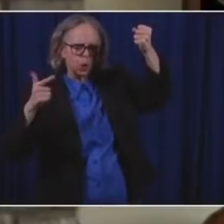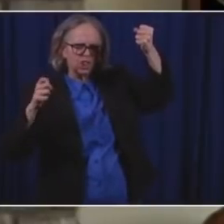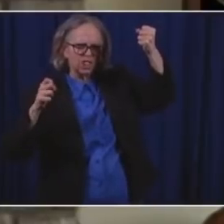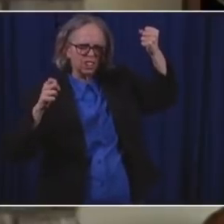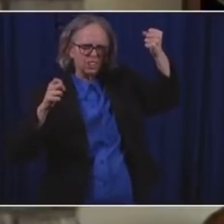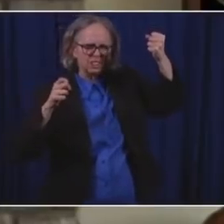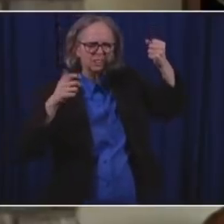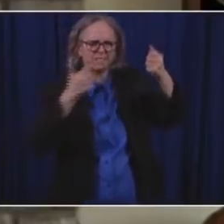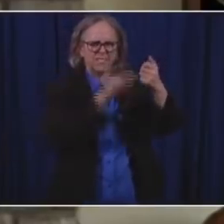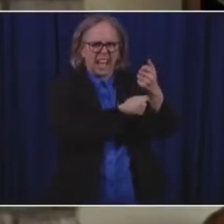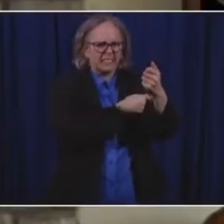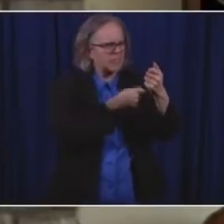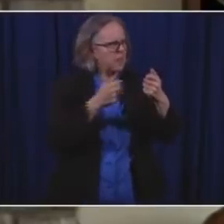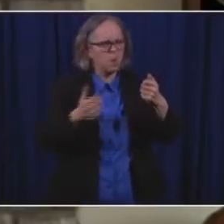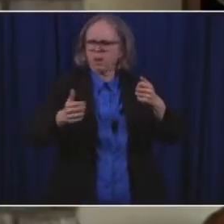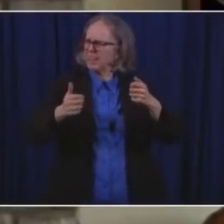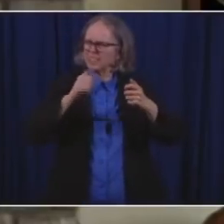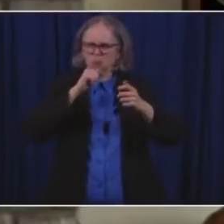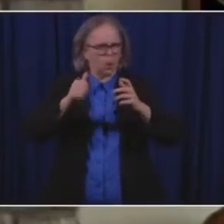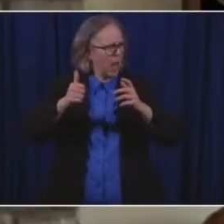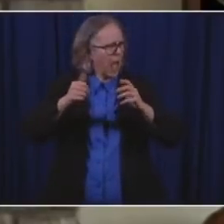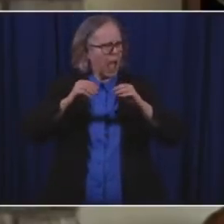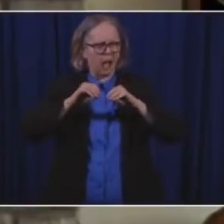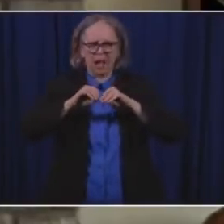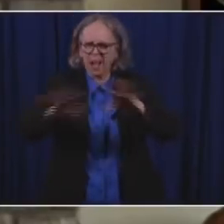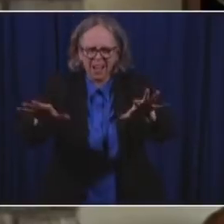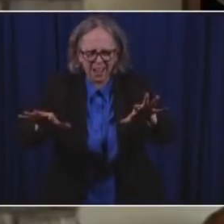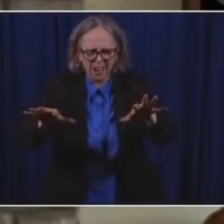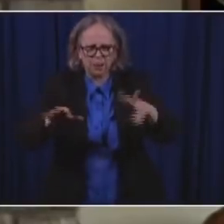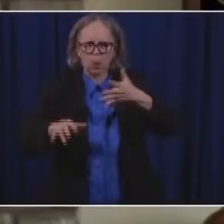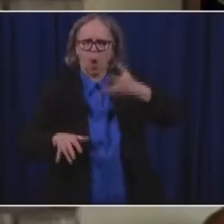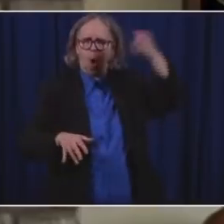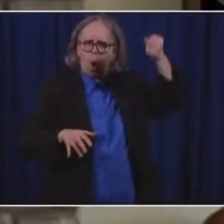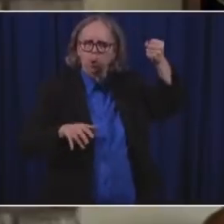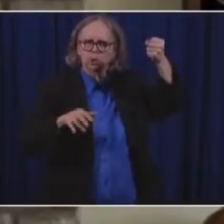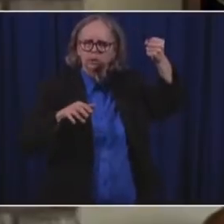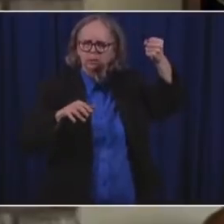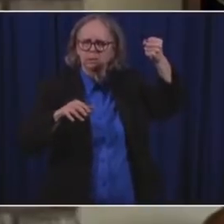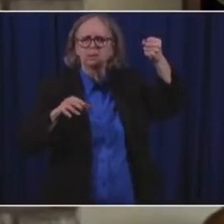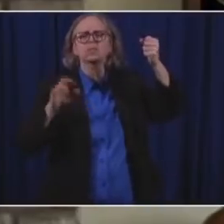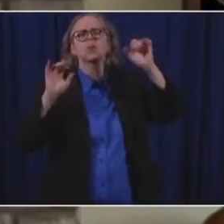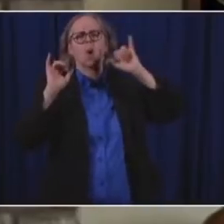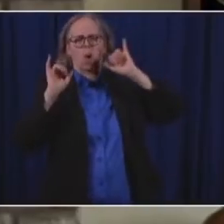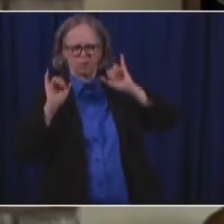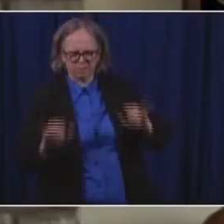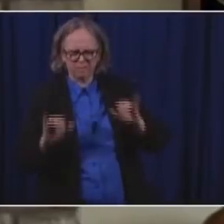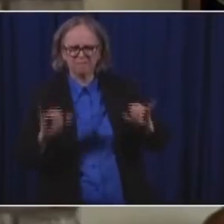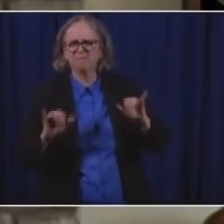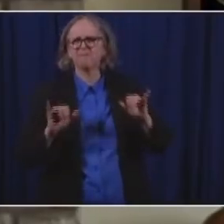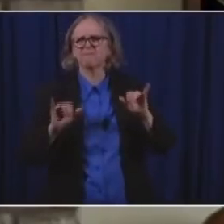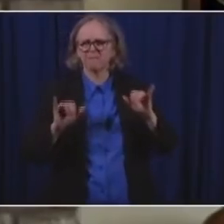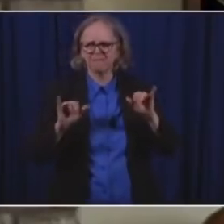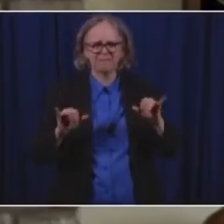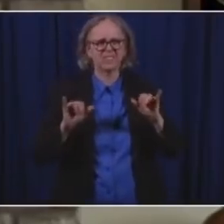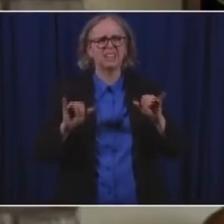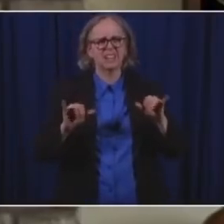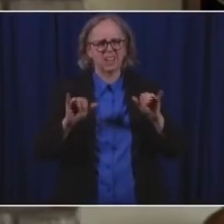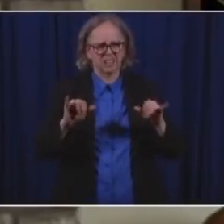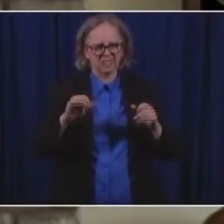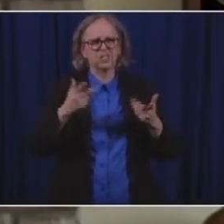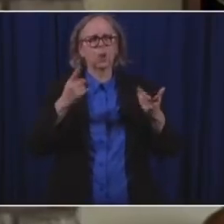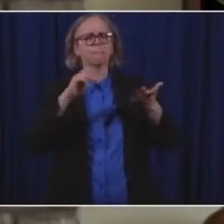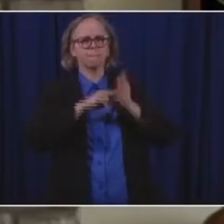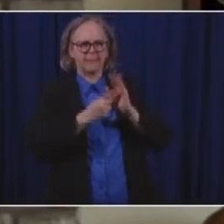first batch of 98,000 comes out, we hope in the middle of December, we are not holding half of it